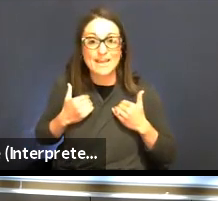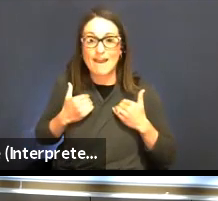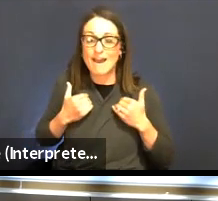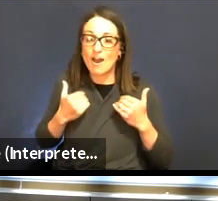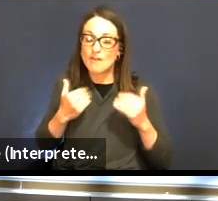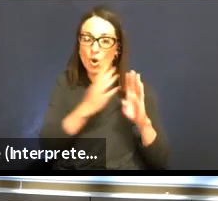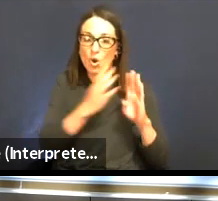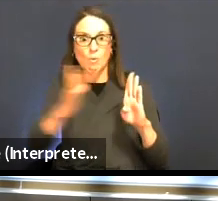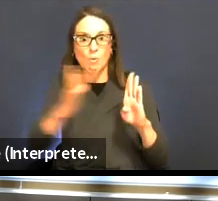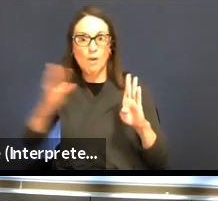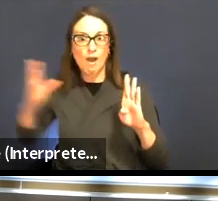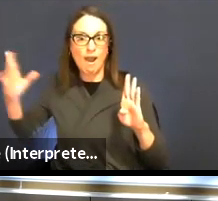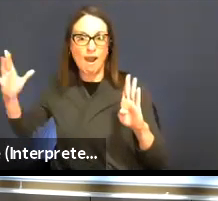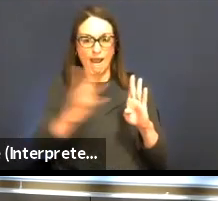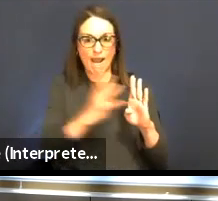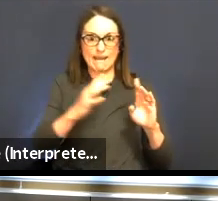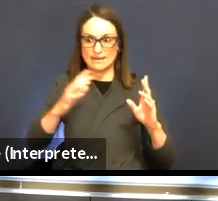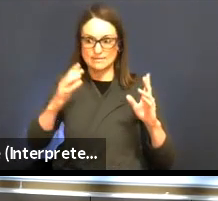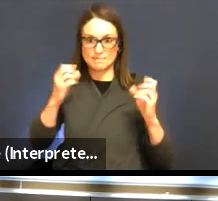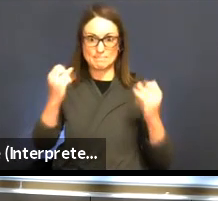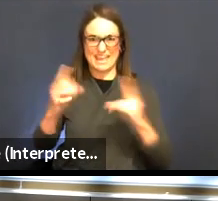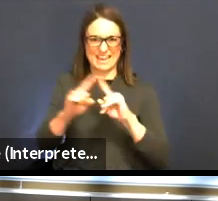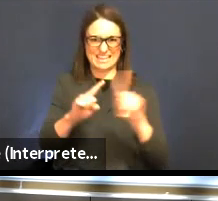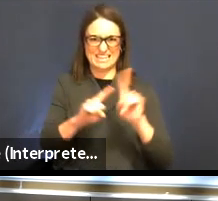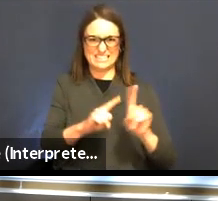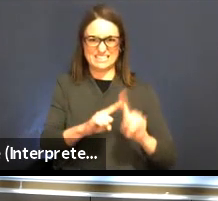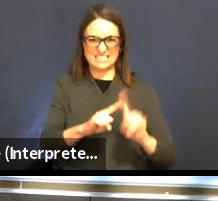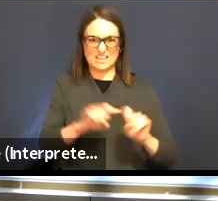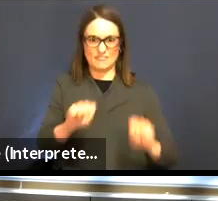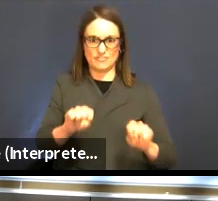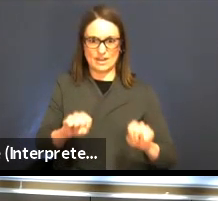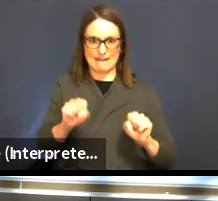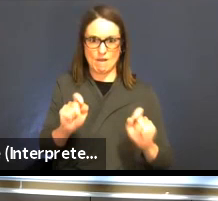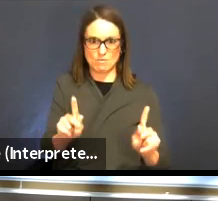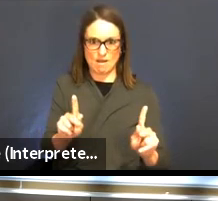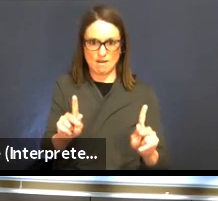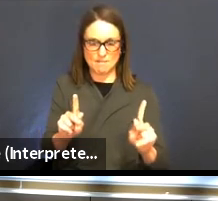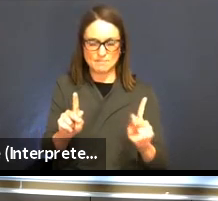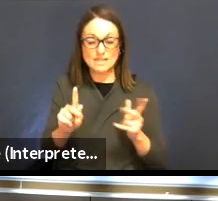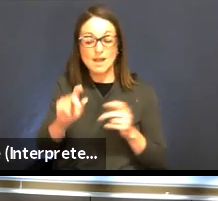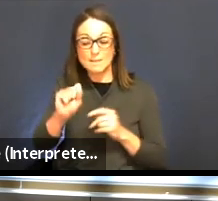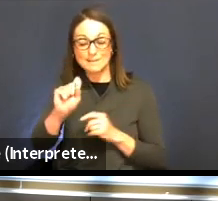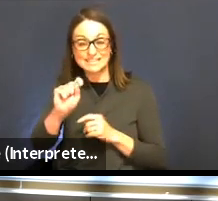variety of potential outcomes. So to the extent that we can be thinking, to Steve's point, to Janice's point, to